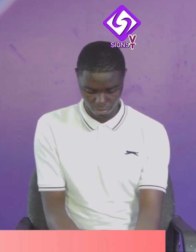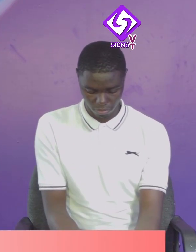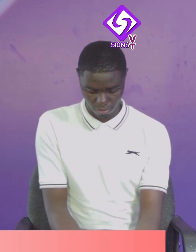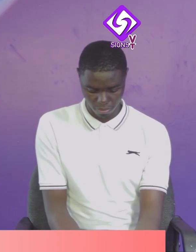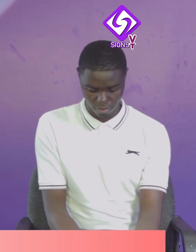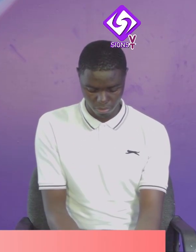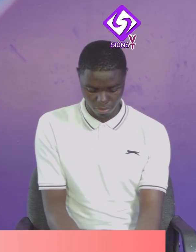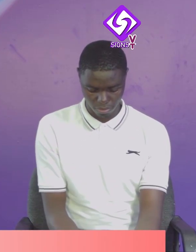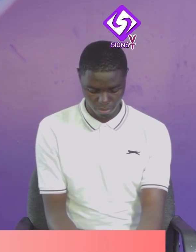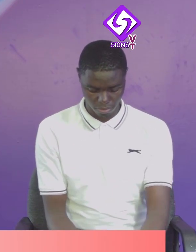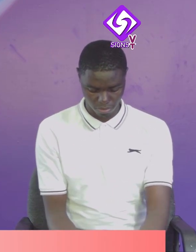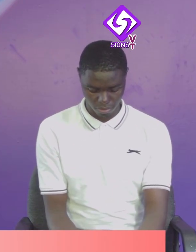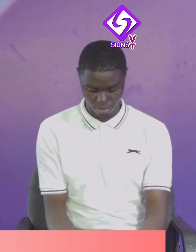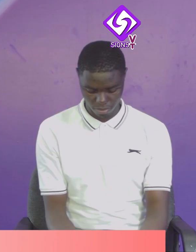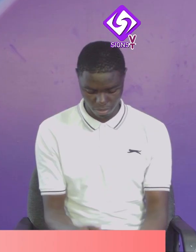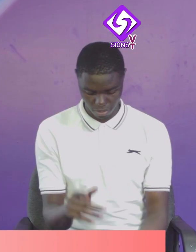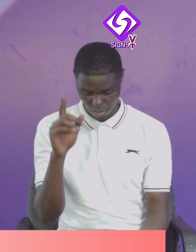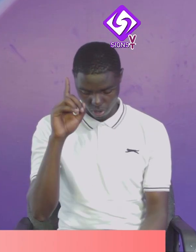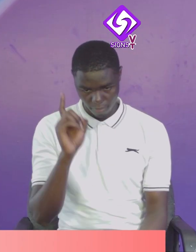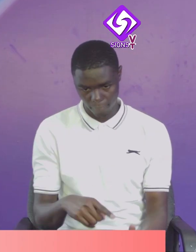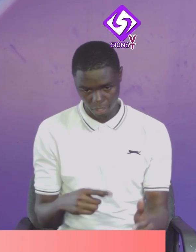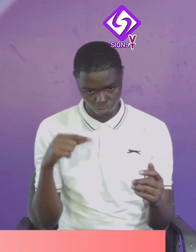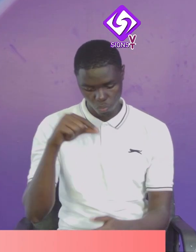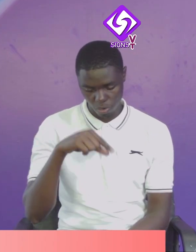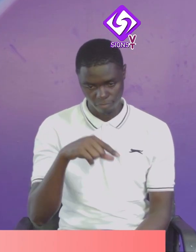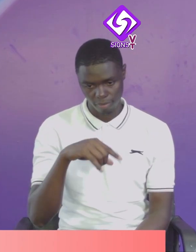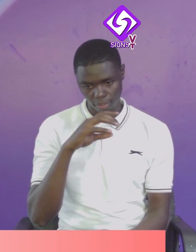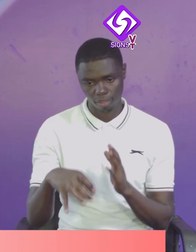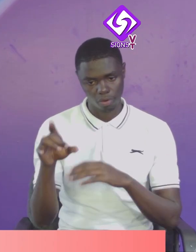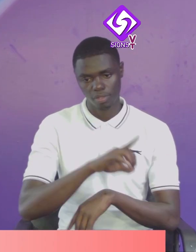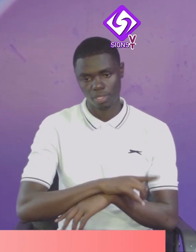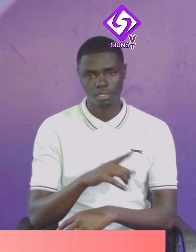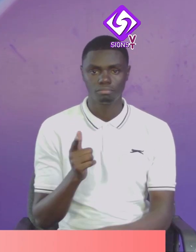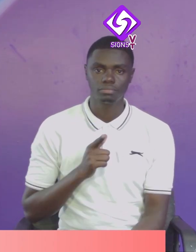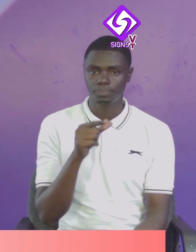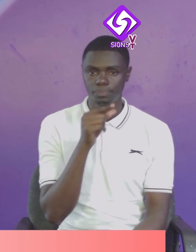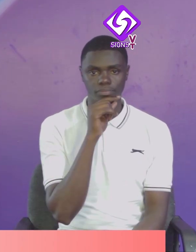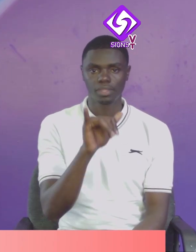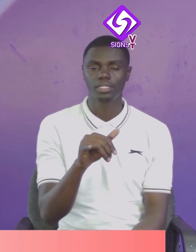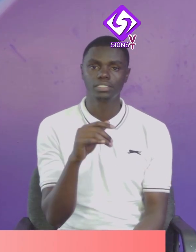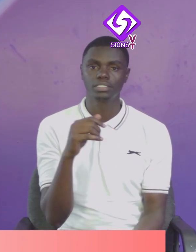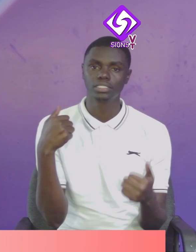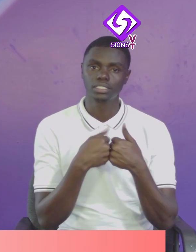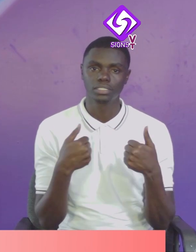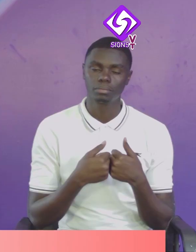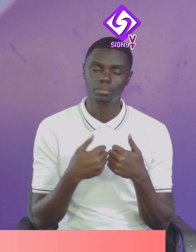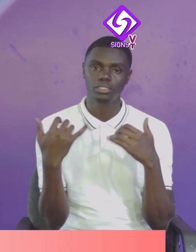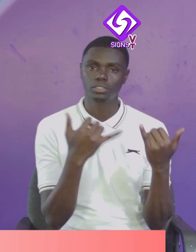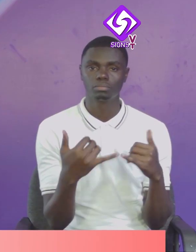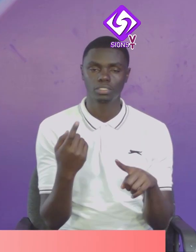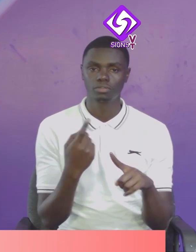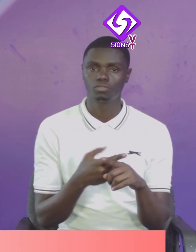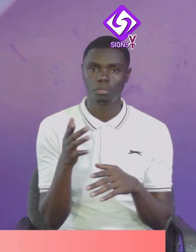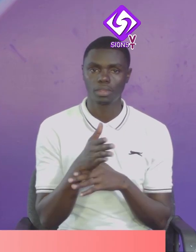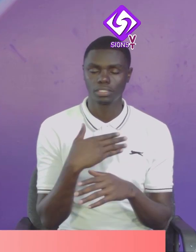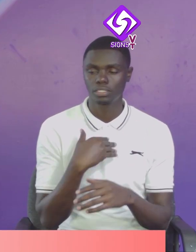because one has to come up on top at the end of the day. Now, ladies and gentlemen, that is just a look at some of the games that did play from Thursday